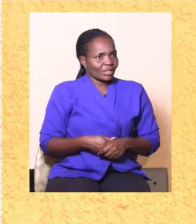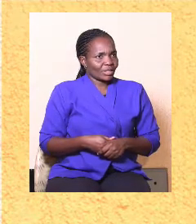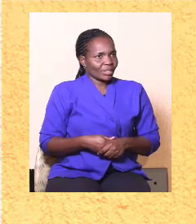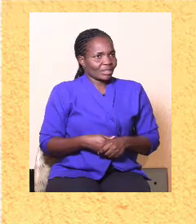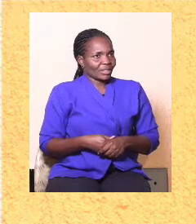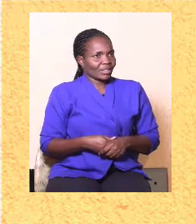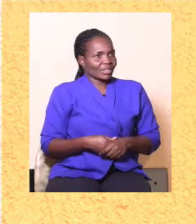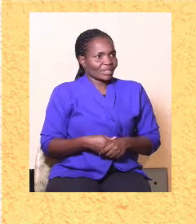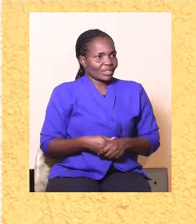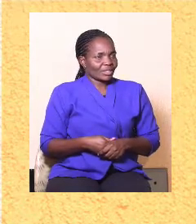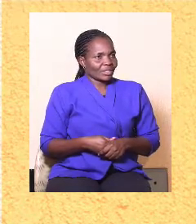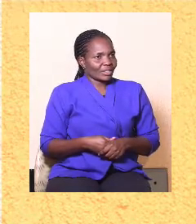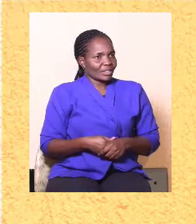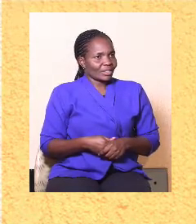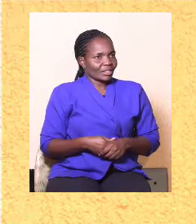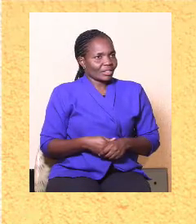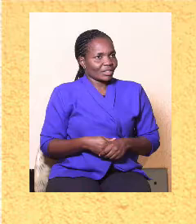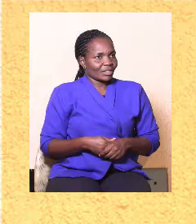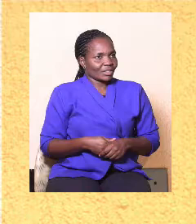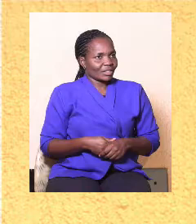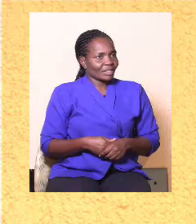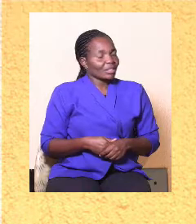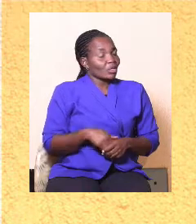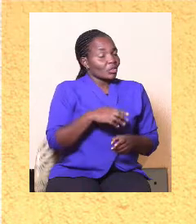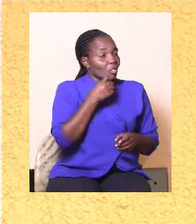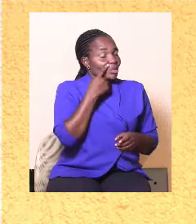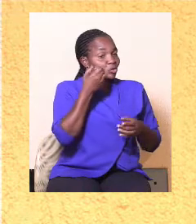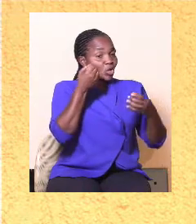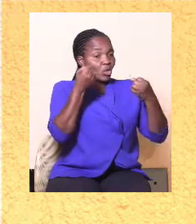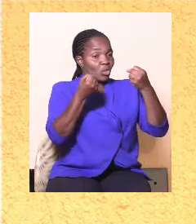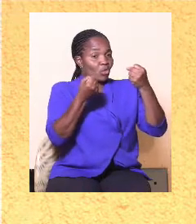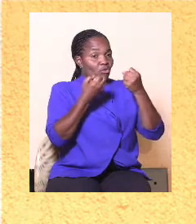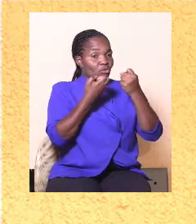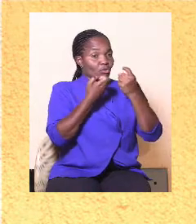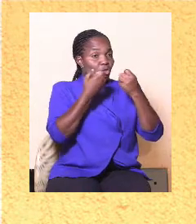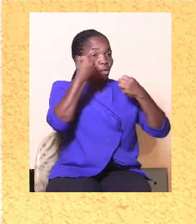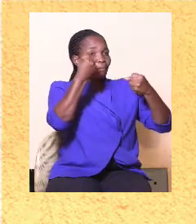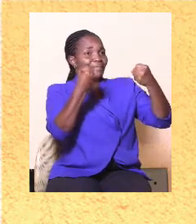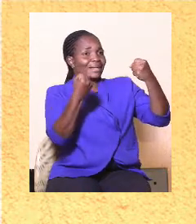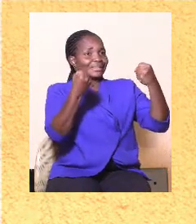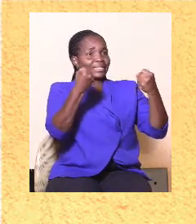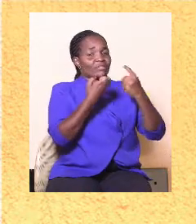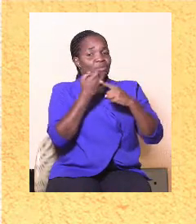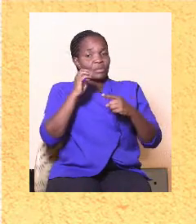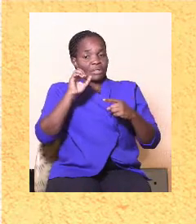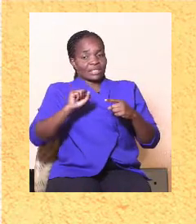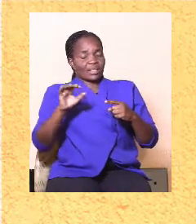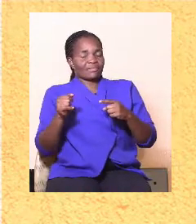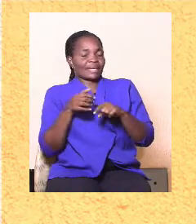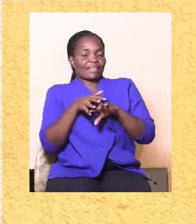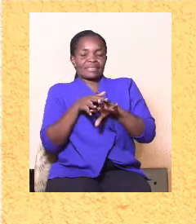to the supply side? If the trucks are already struggling to come into Namibia to come from South Africa. Then the third one is,